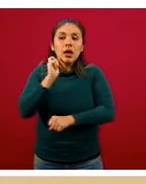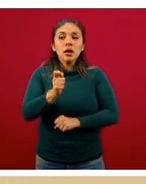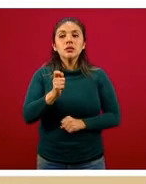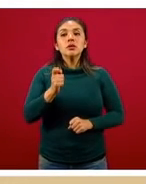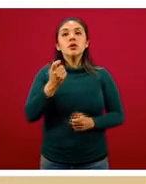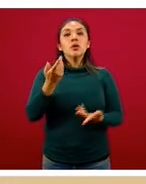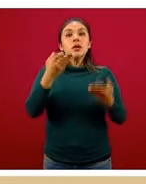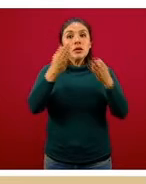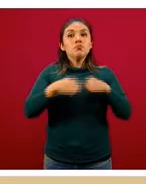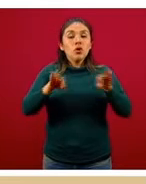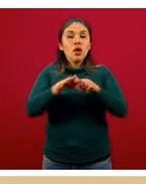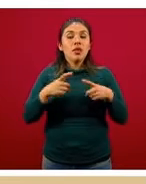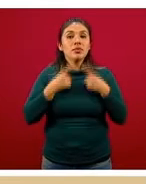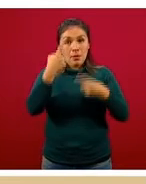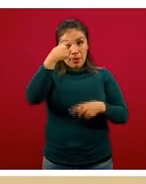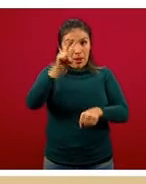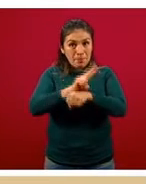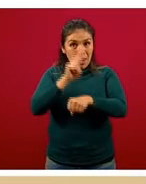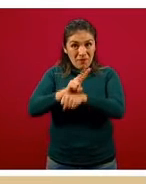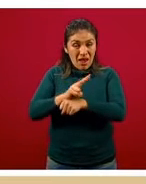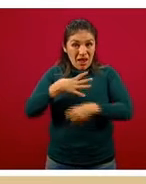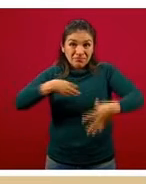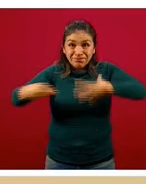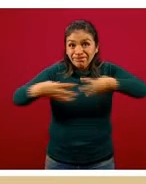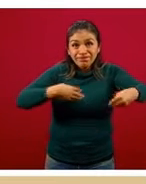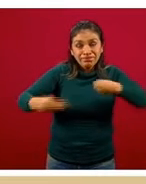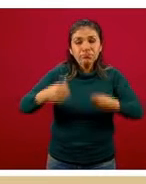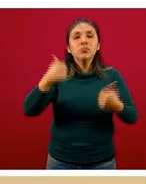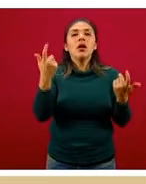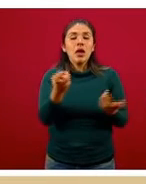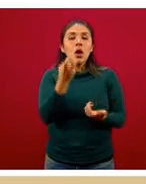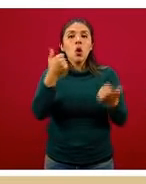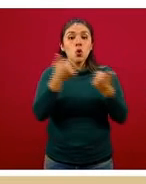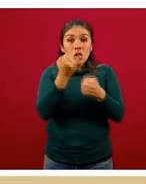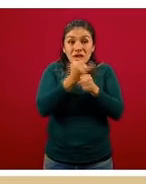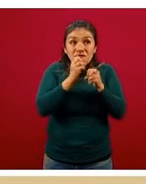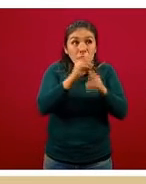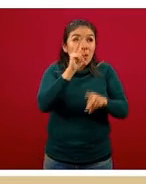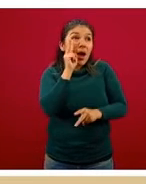Campeche 41, and so on and so forth. This is